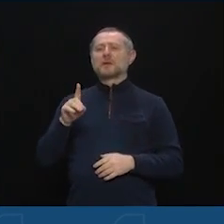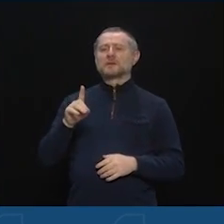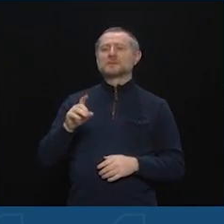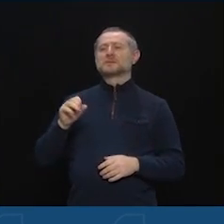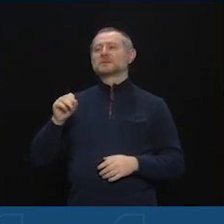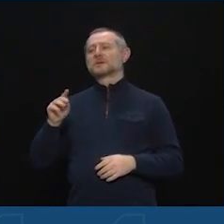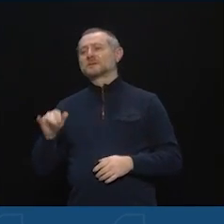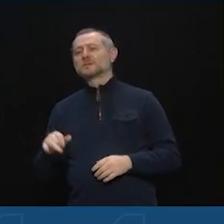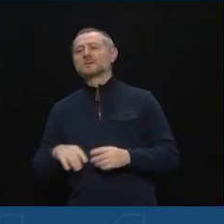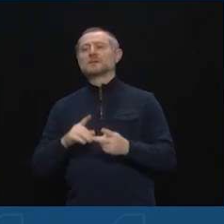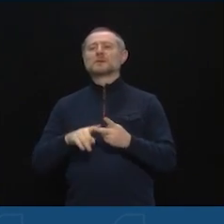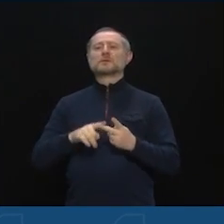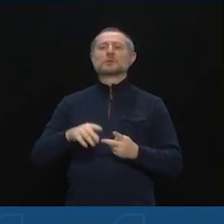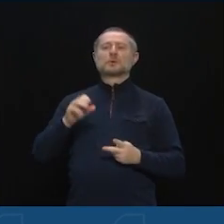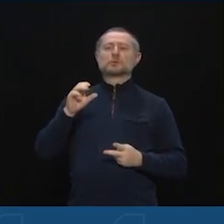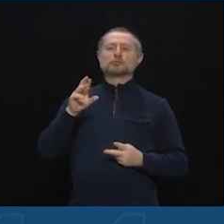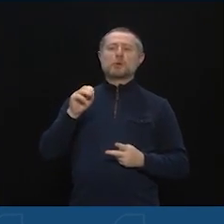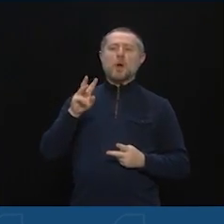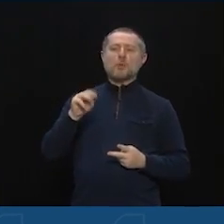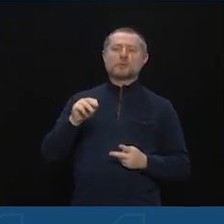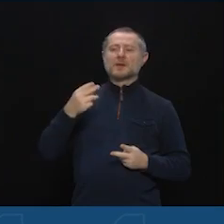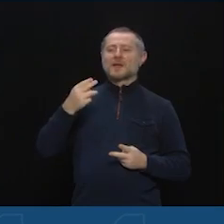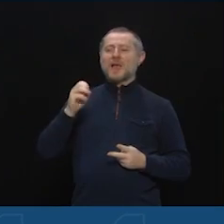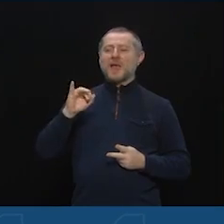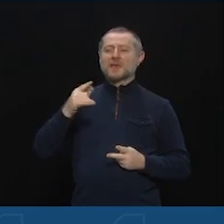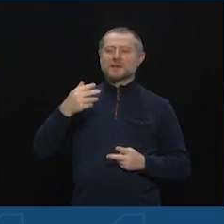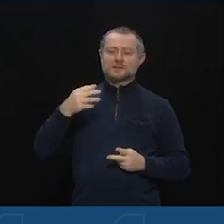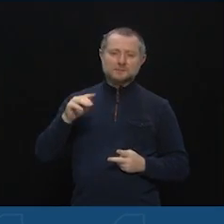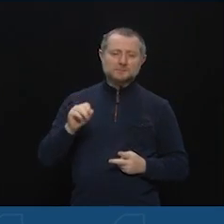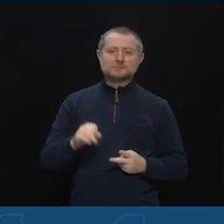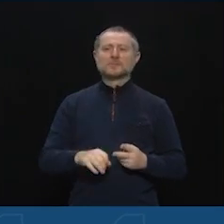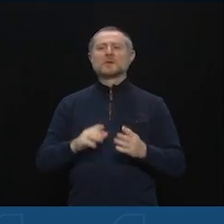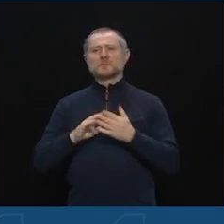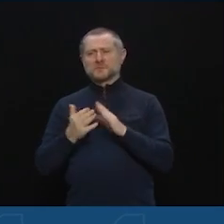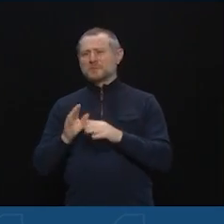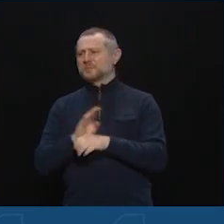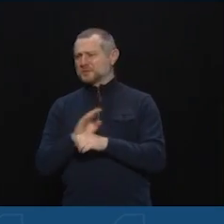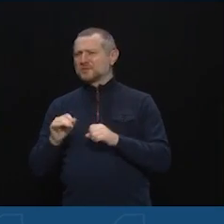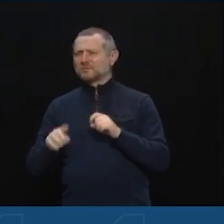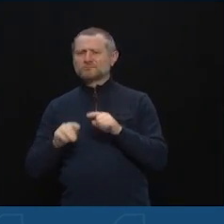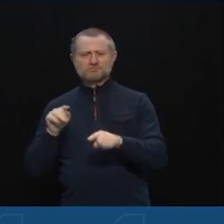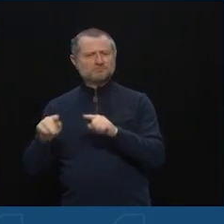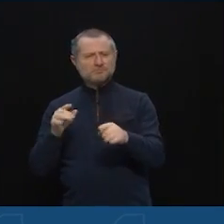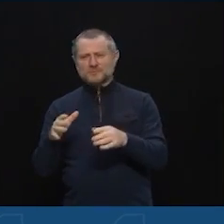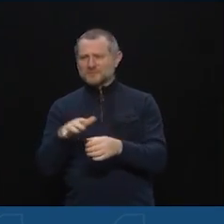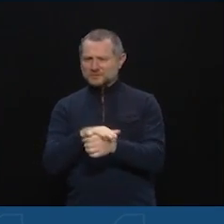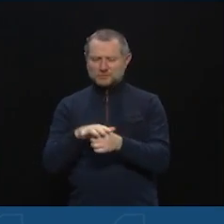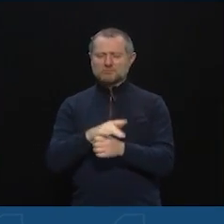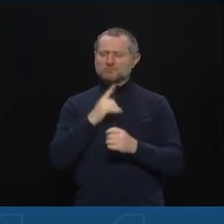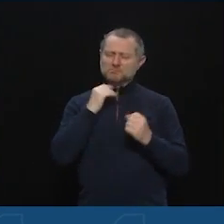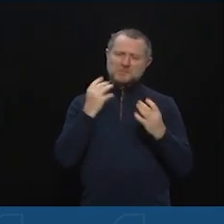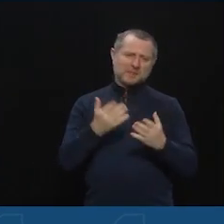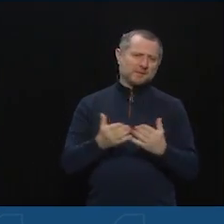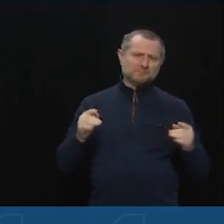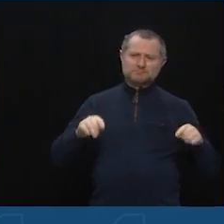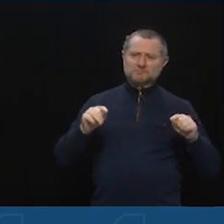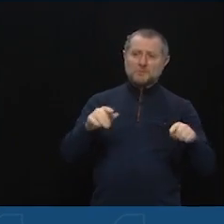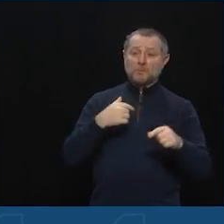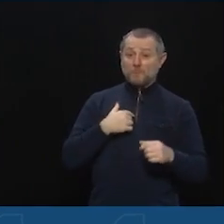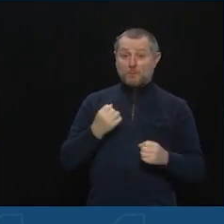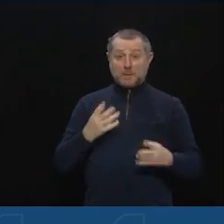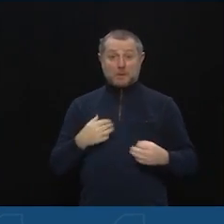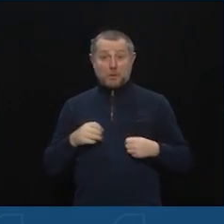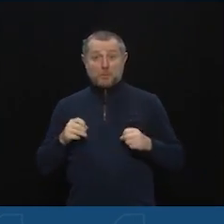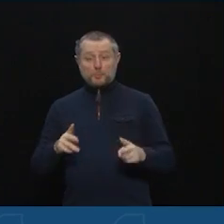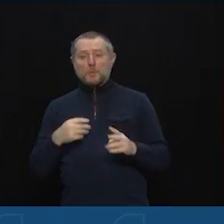that's exactly what we need. There's so much that these businesses offer, and to give them an opportunity to offer even more than